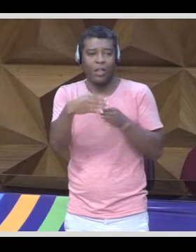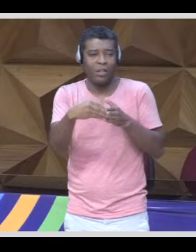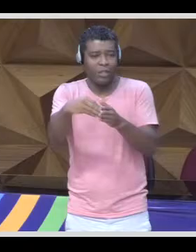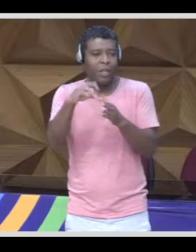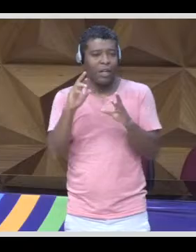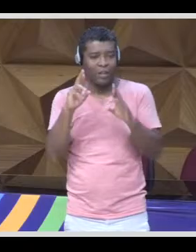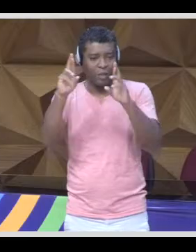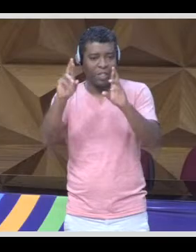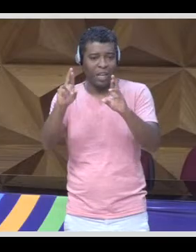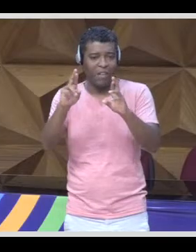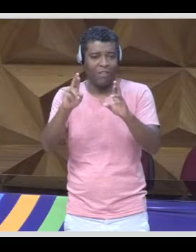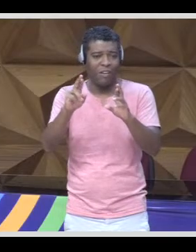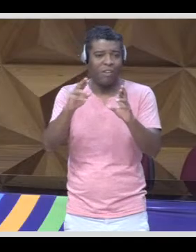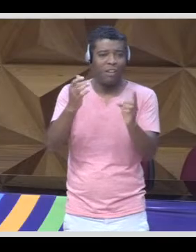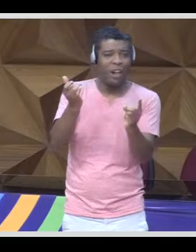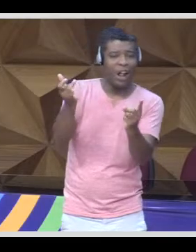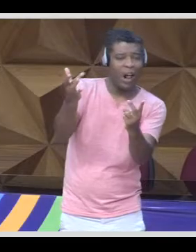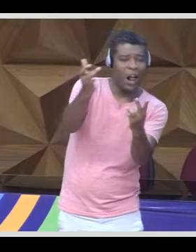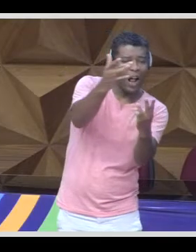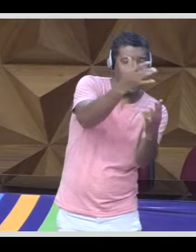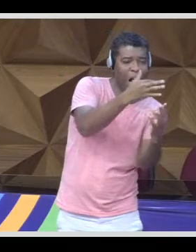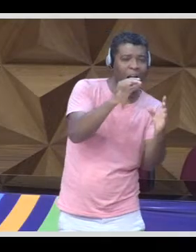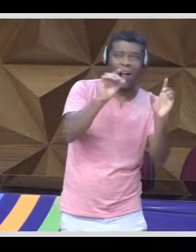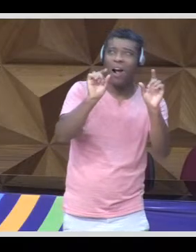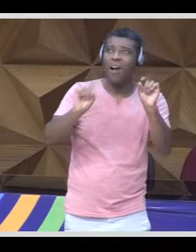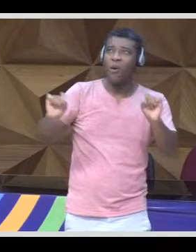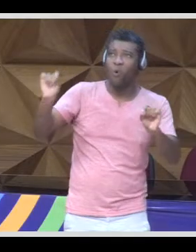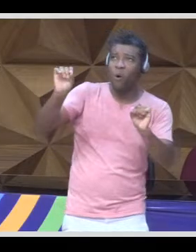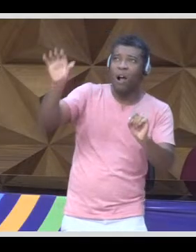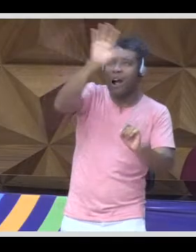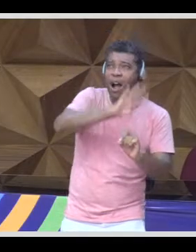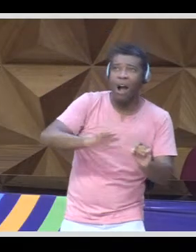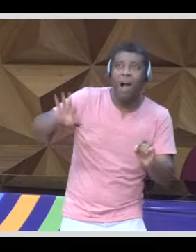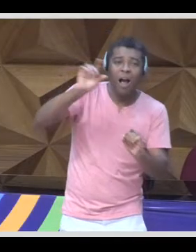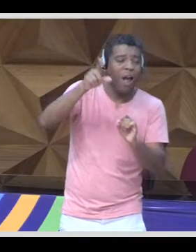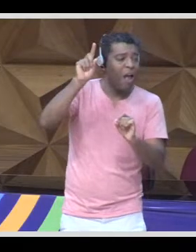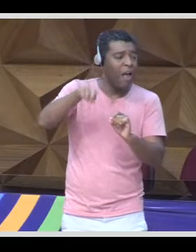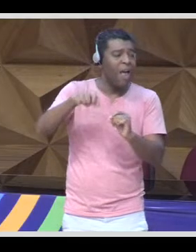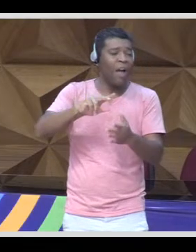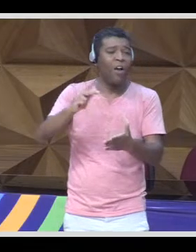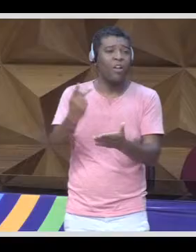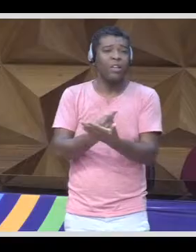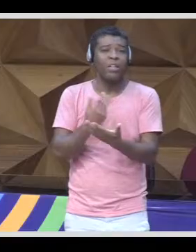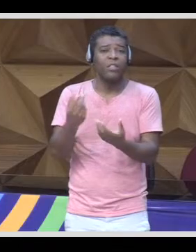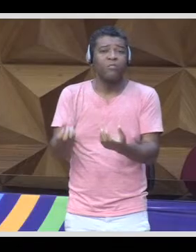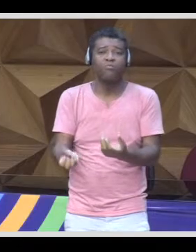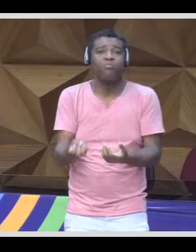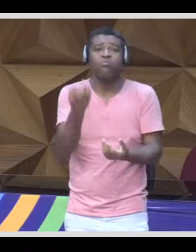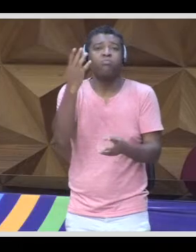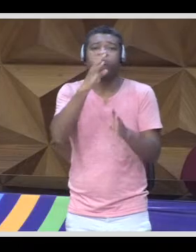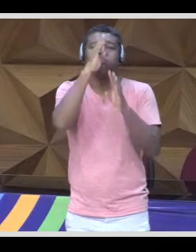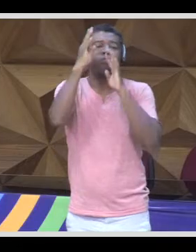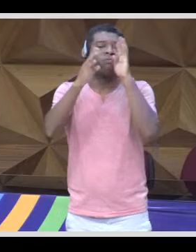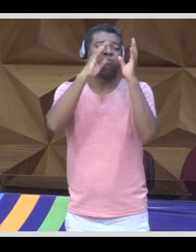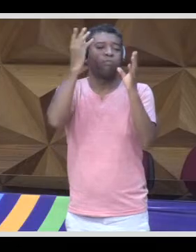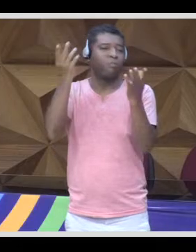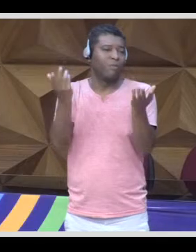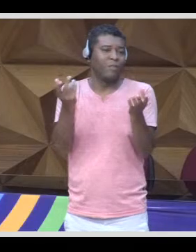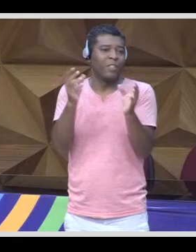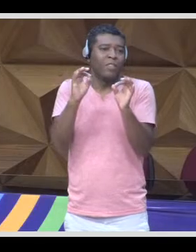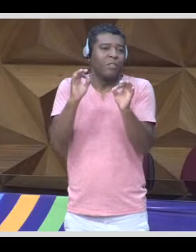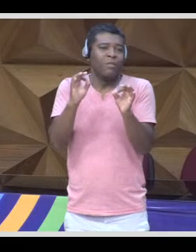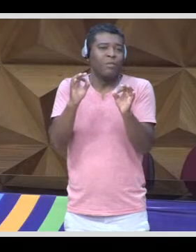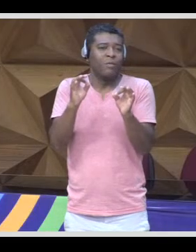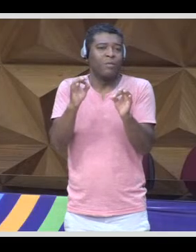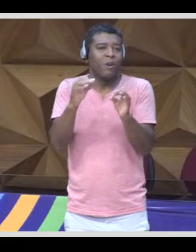isolation, just by chance. And what do we see? What comes from the backbone? The backbone has 16%